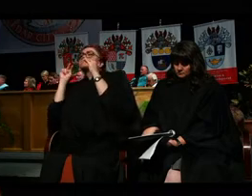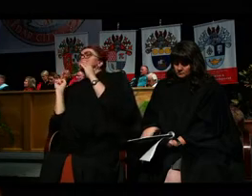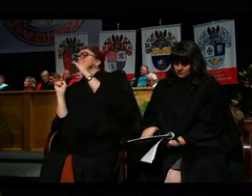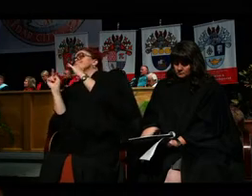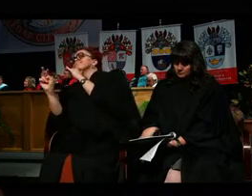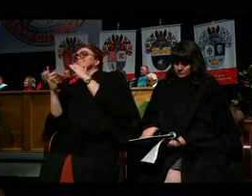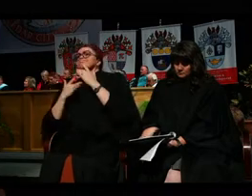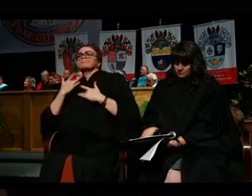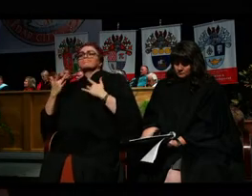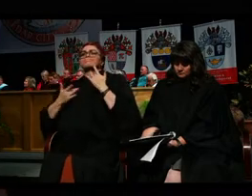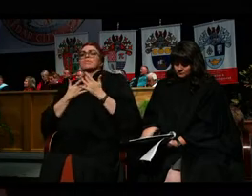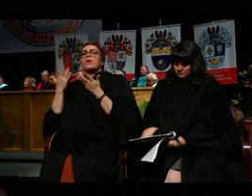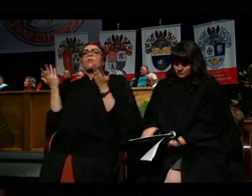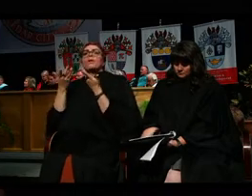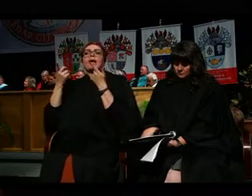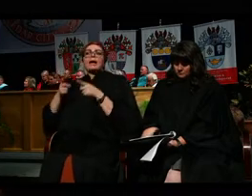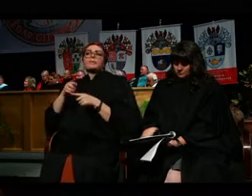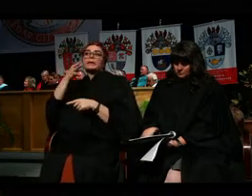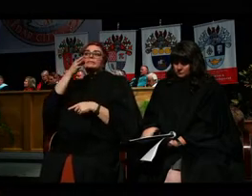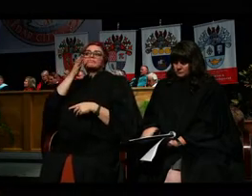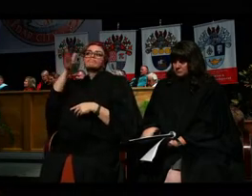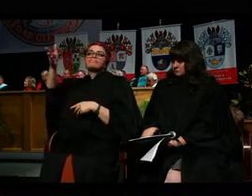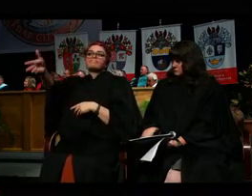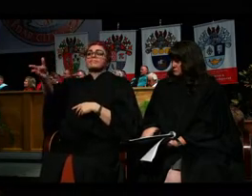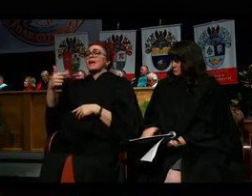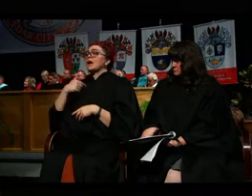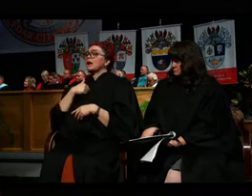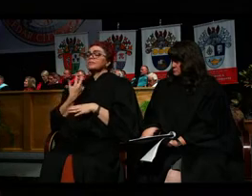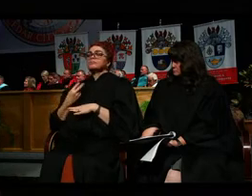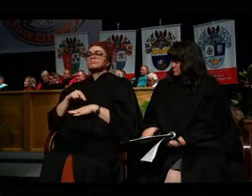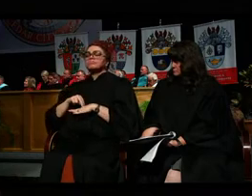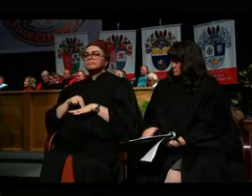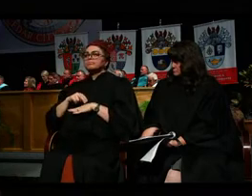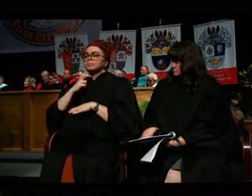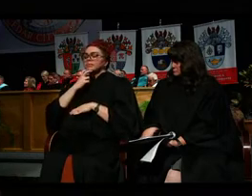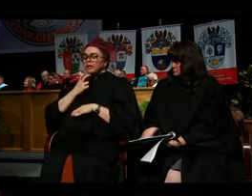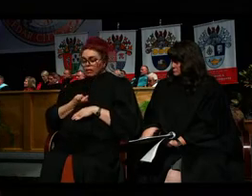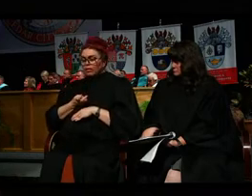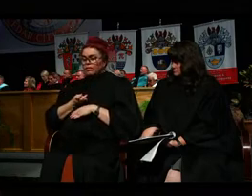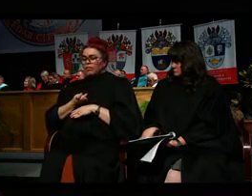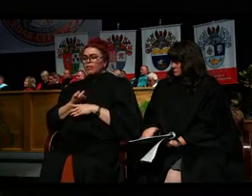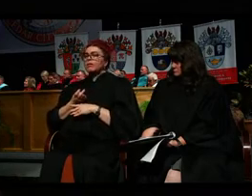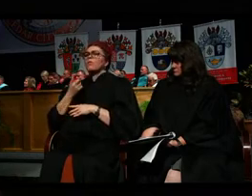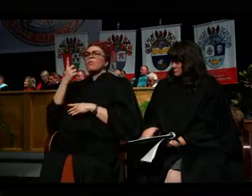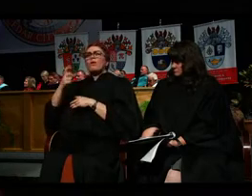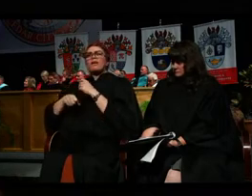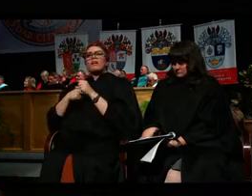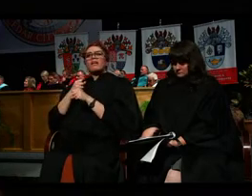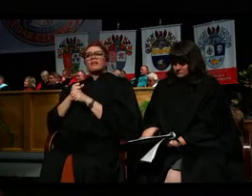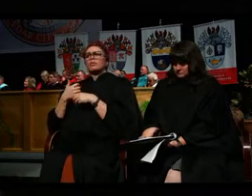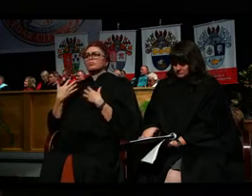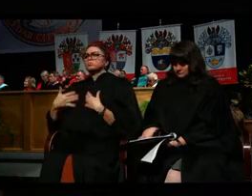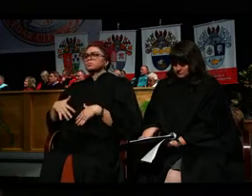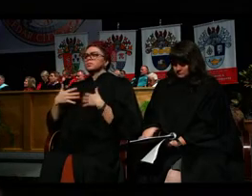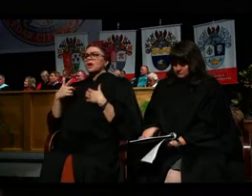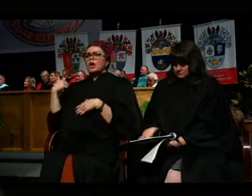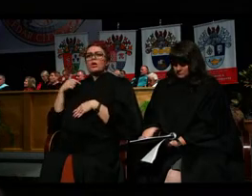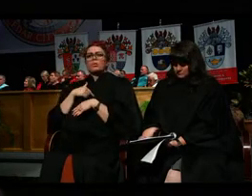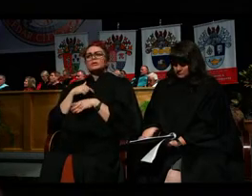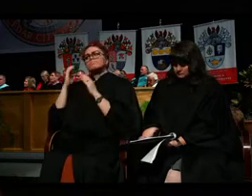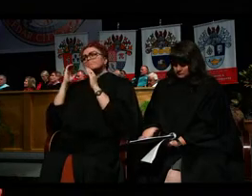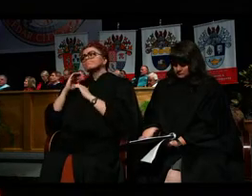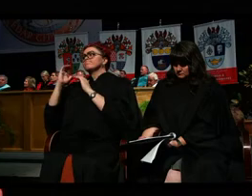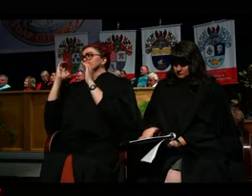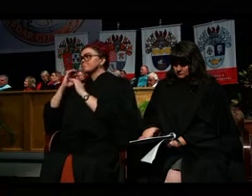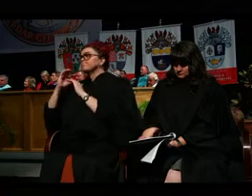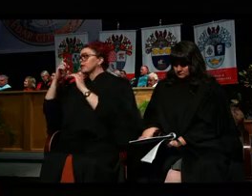come. I stand here simply amazed that it's been more than a year since we began the